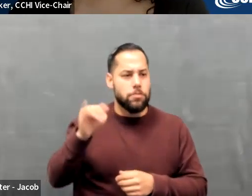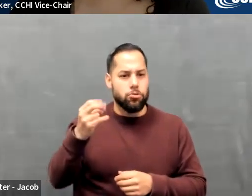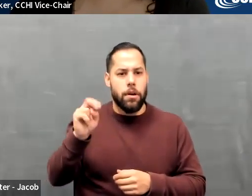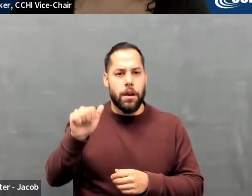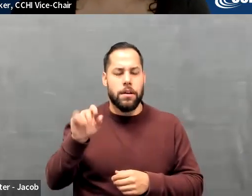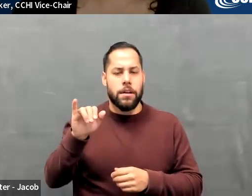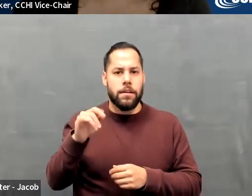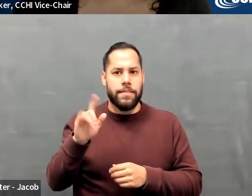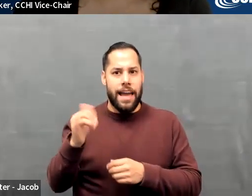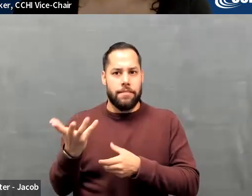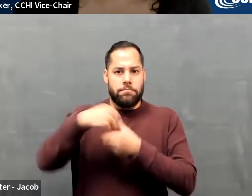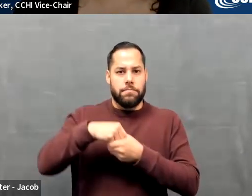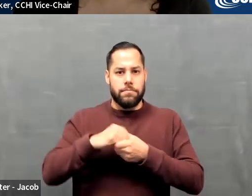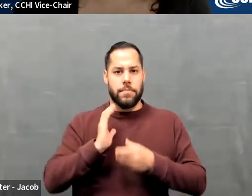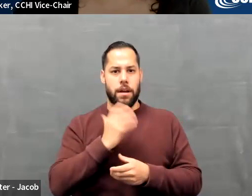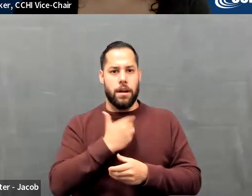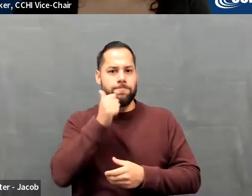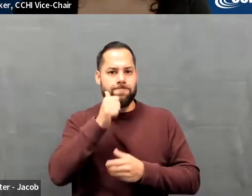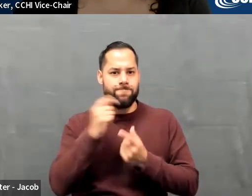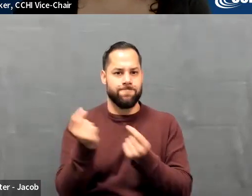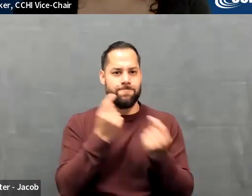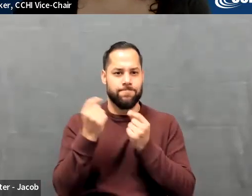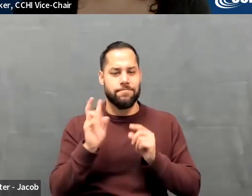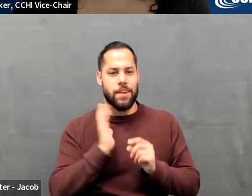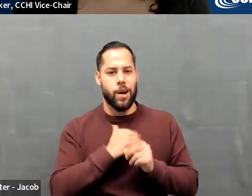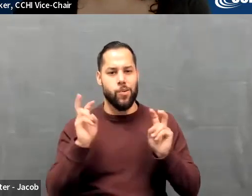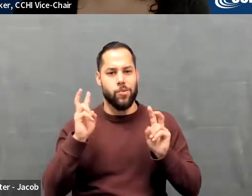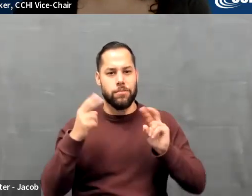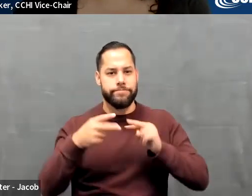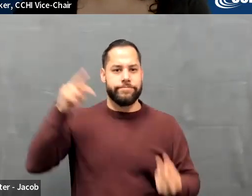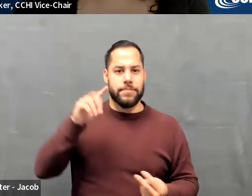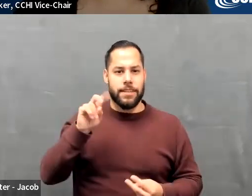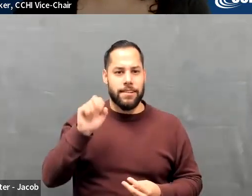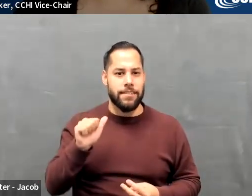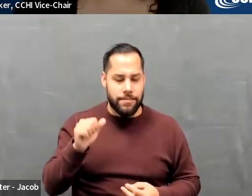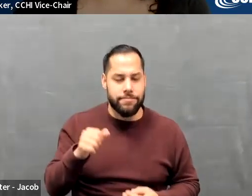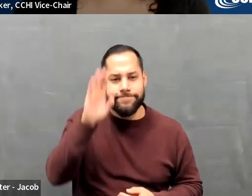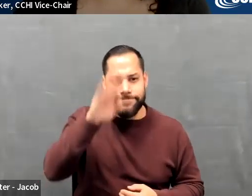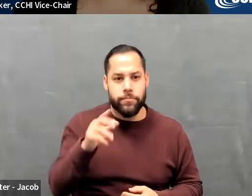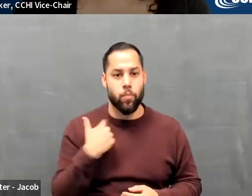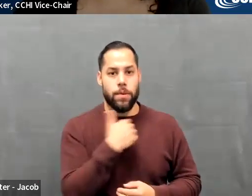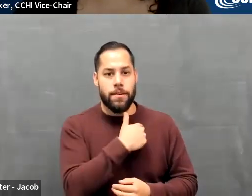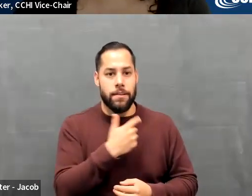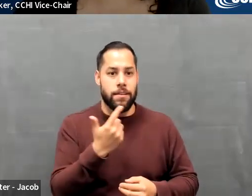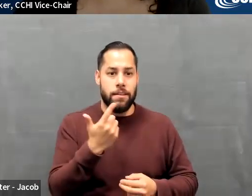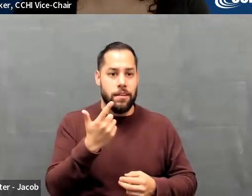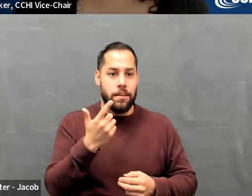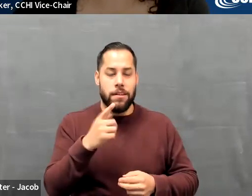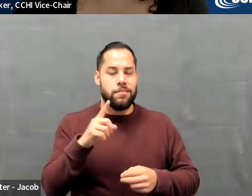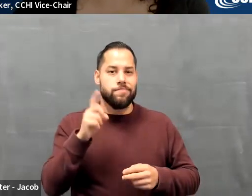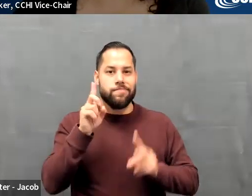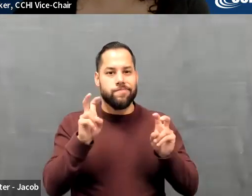to become part of our DNA. It is, this is what we do. So it's like, you just sweat interpreting, you